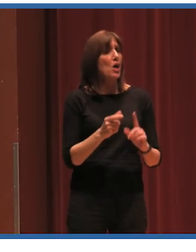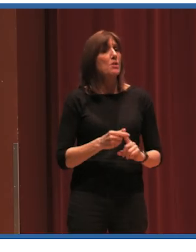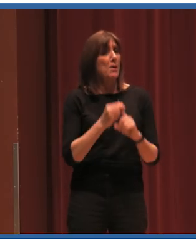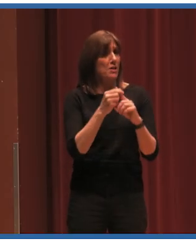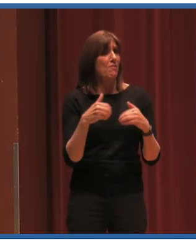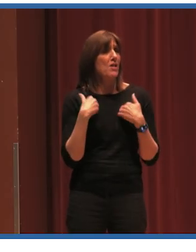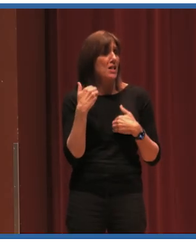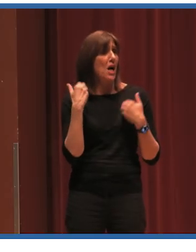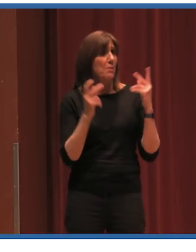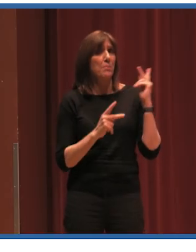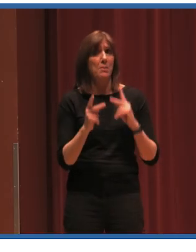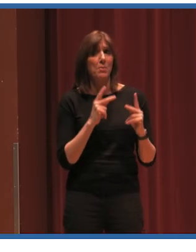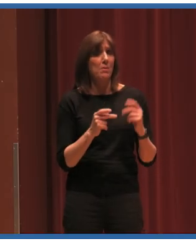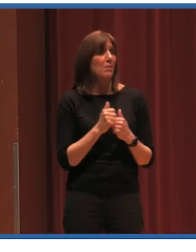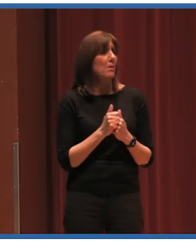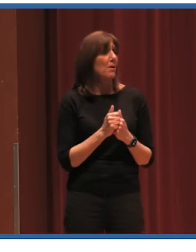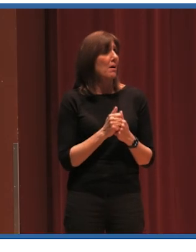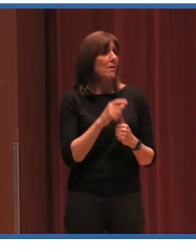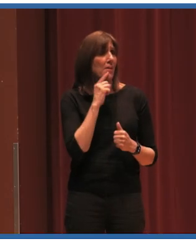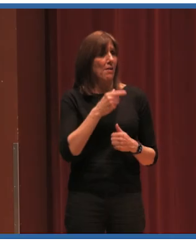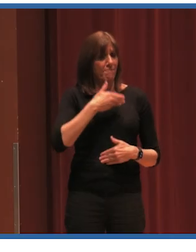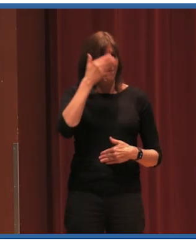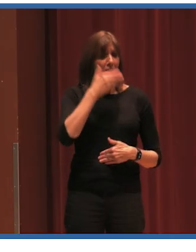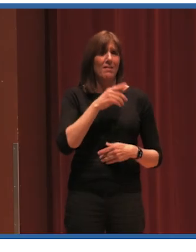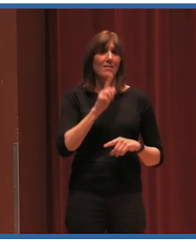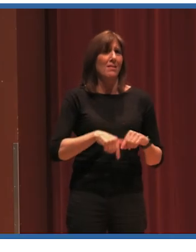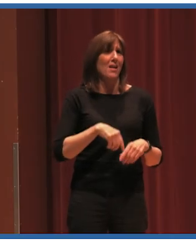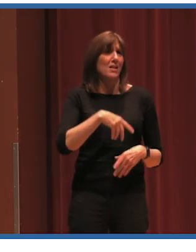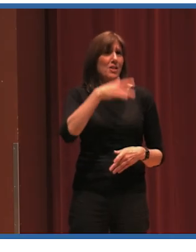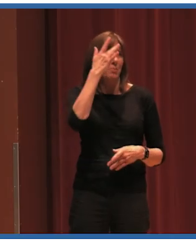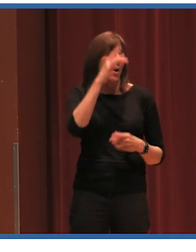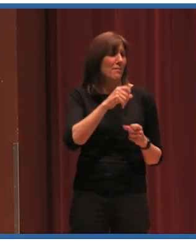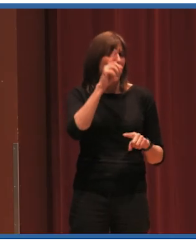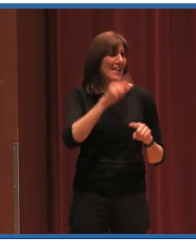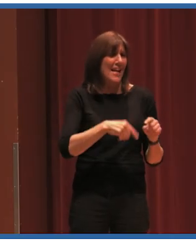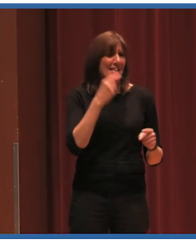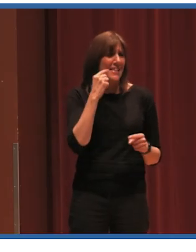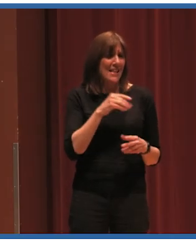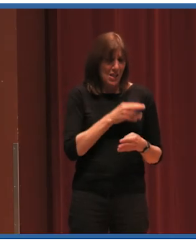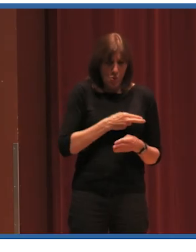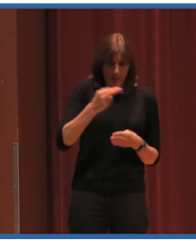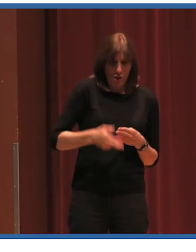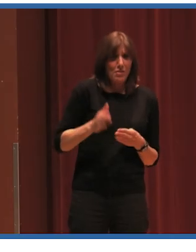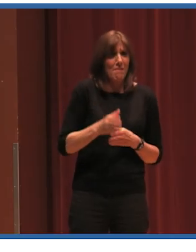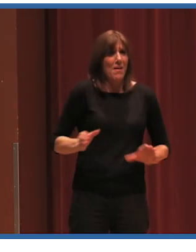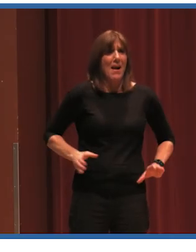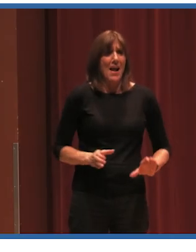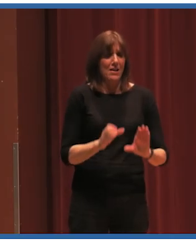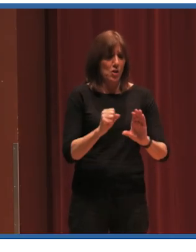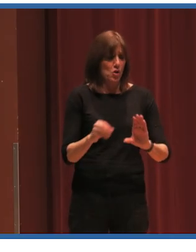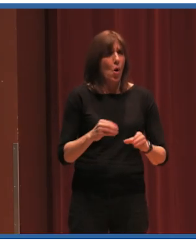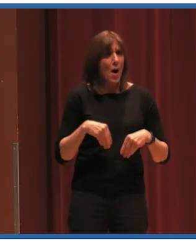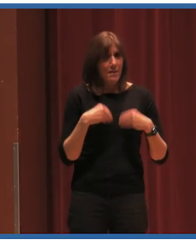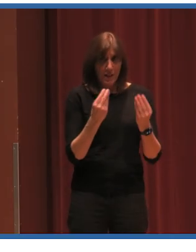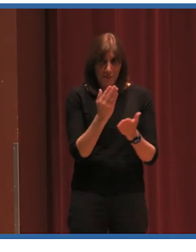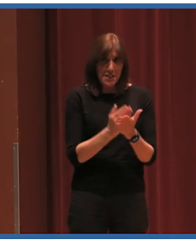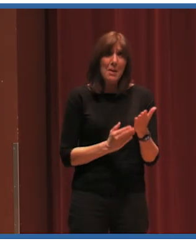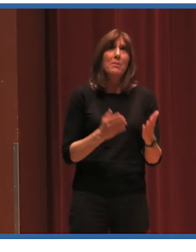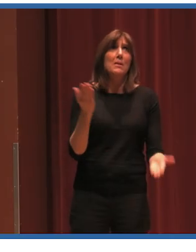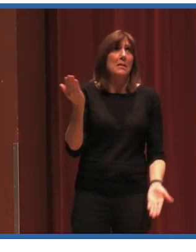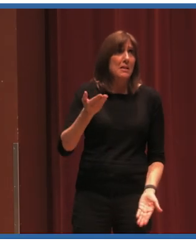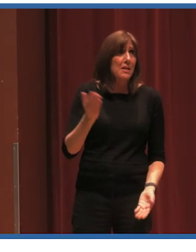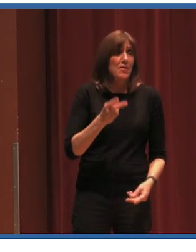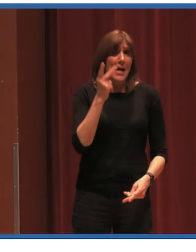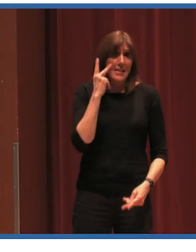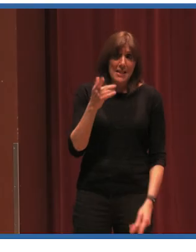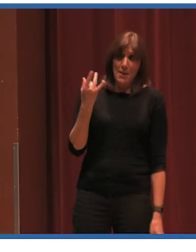young people who their frontal lobes are not fully formed and they cannot see the consequences of their actions. I have given some of these talks while I see